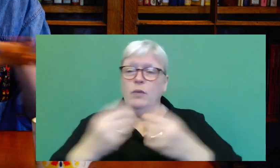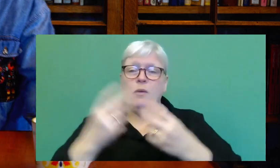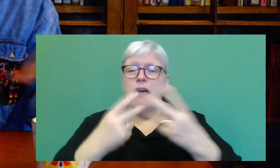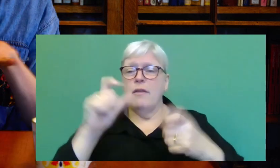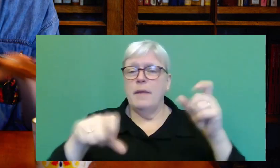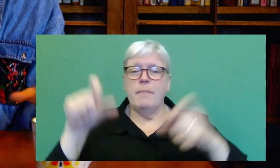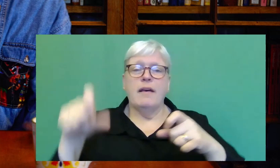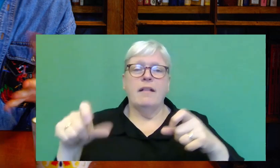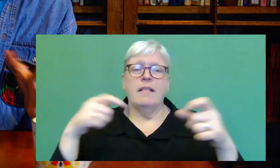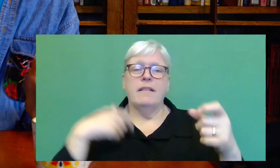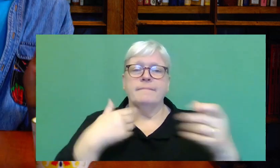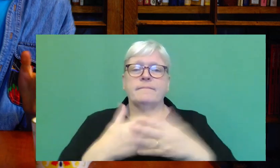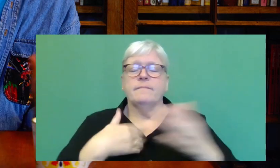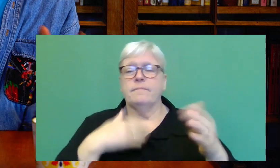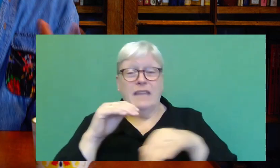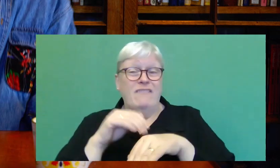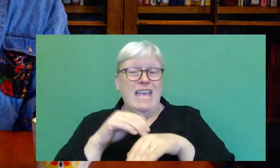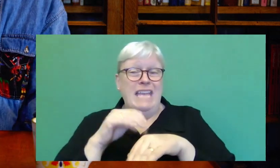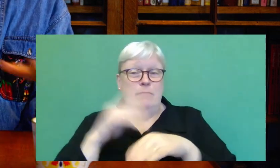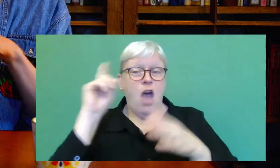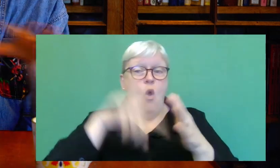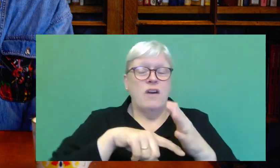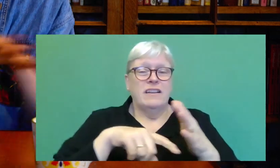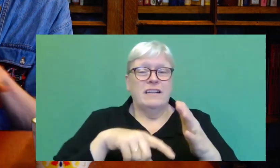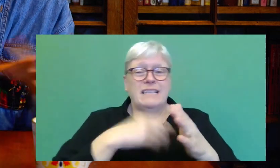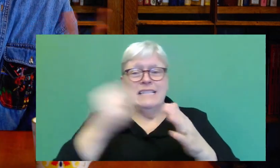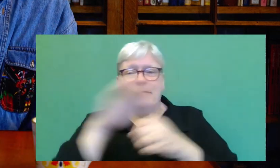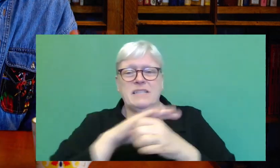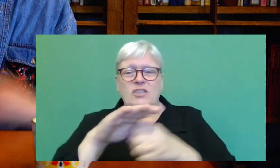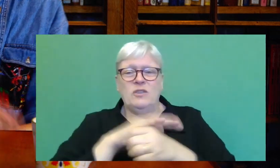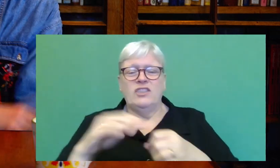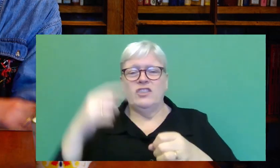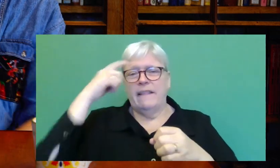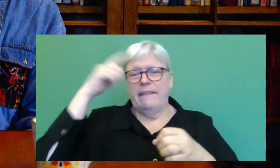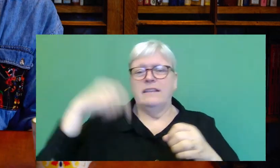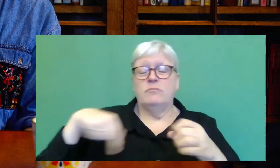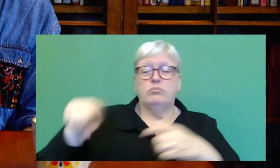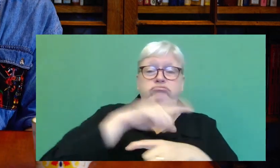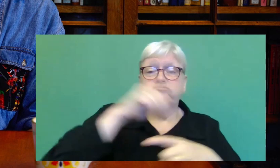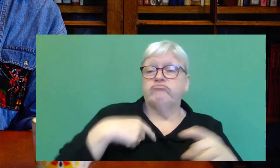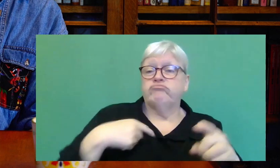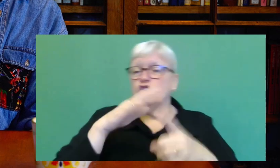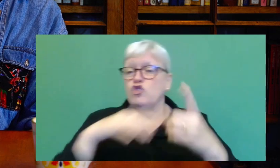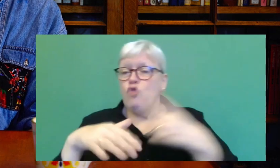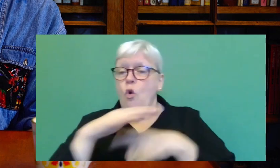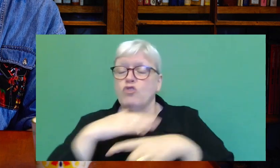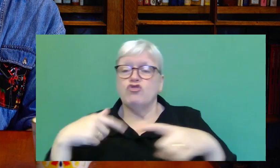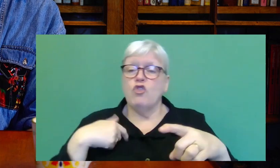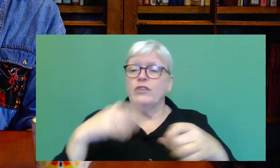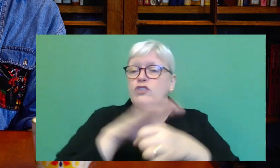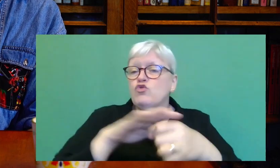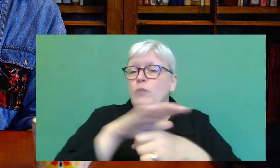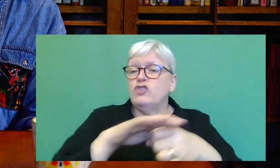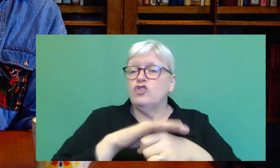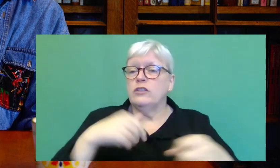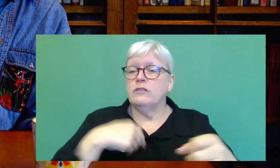order sometimes in situations, because I feel like this meal will be conducive to this type of sociology we've got going on. But, you know, it's